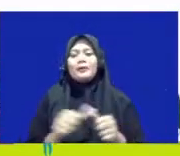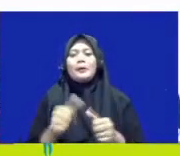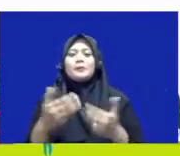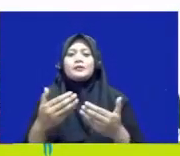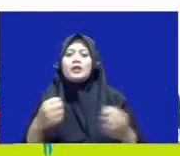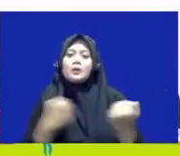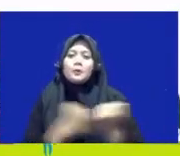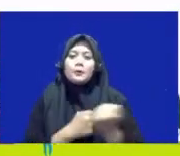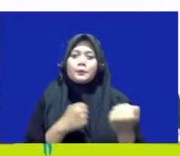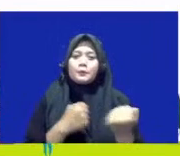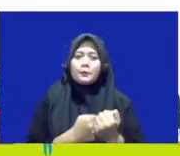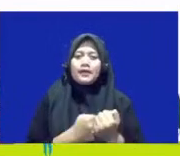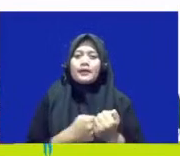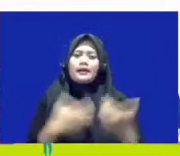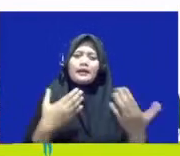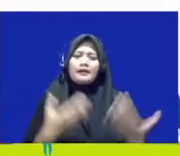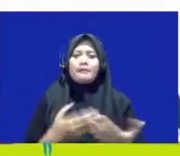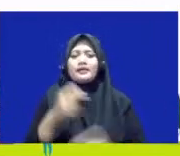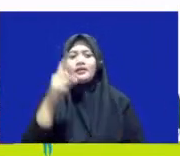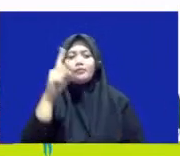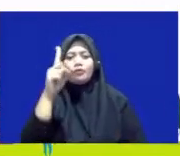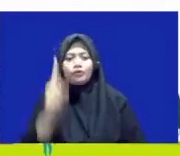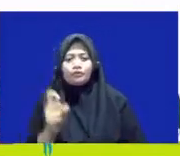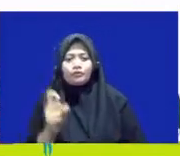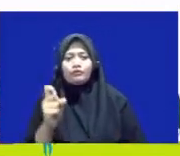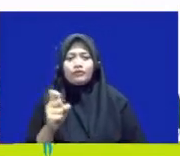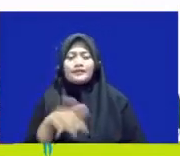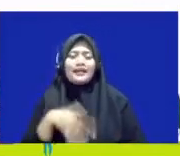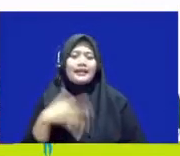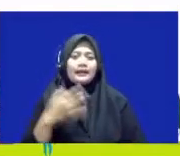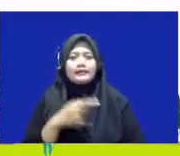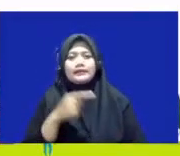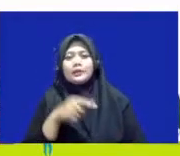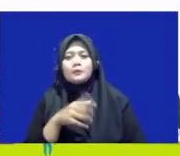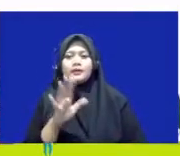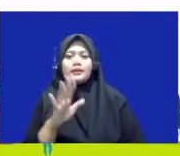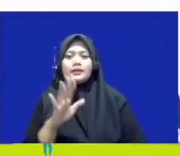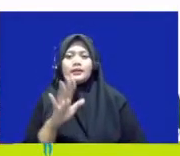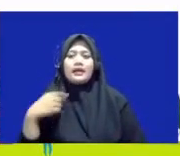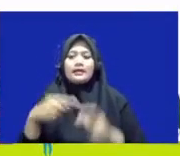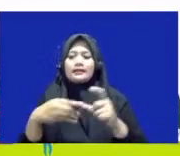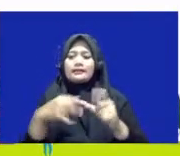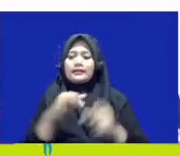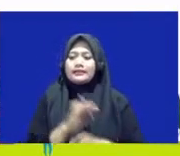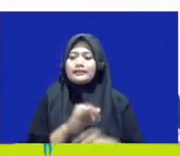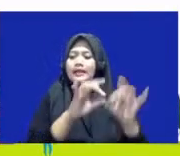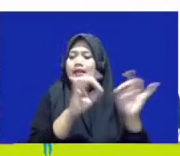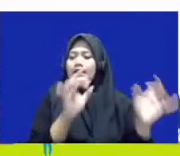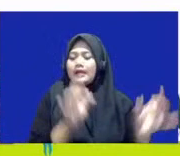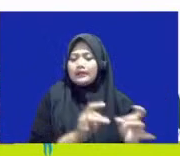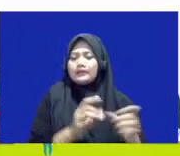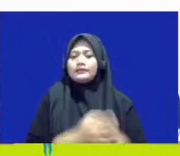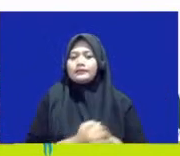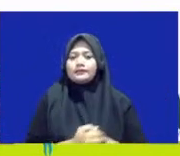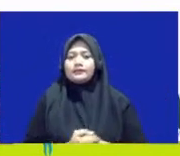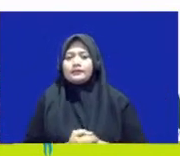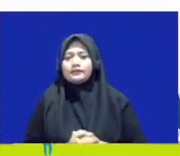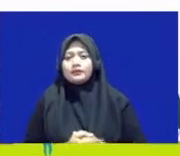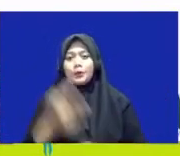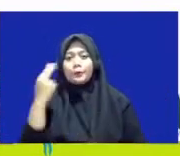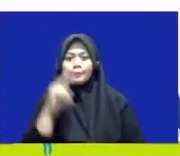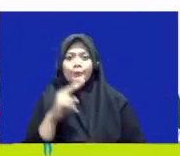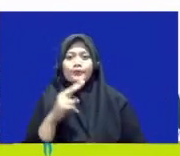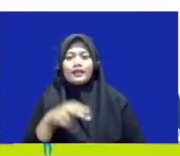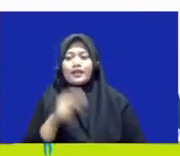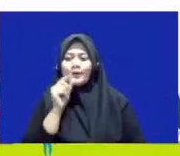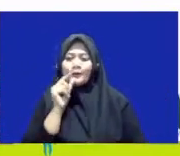knowledge. That could be another session. As I proposed, we can have a